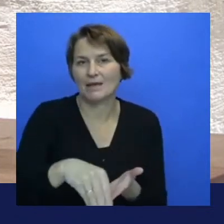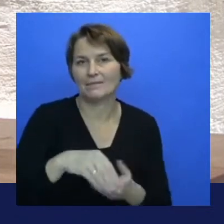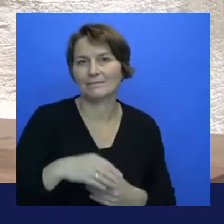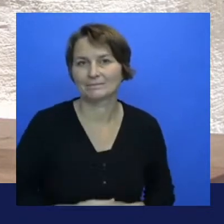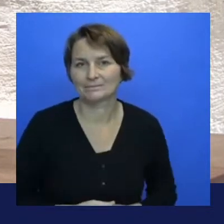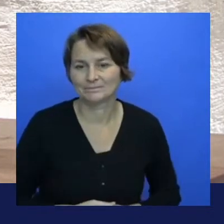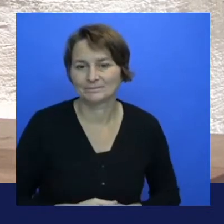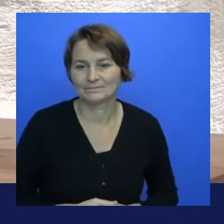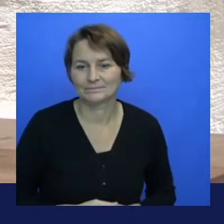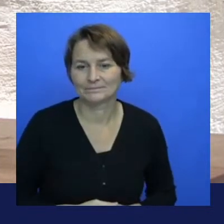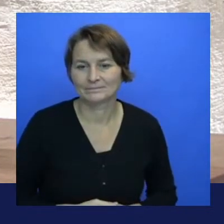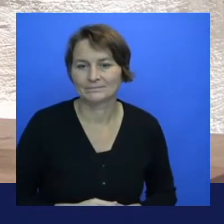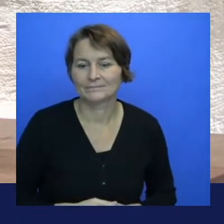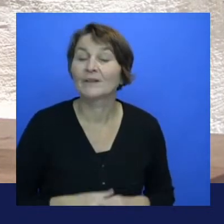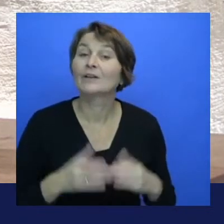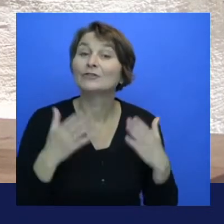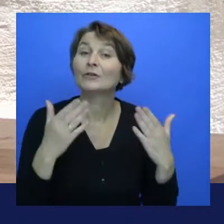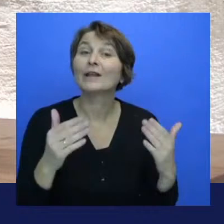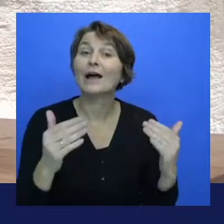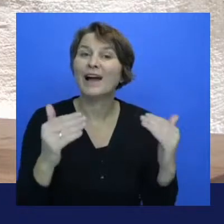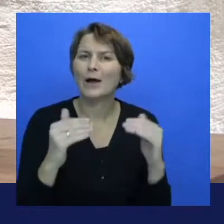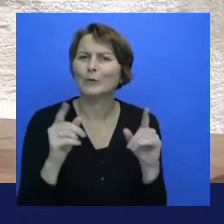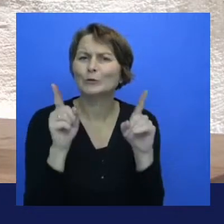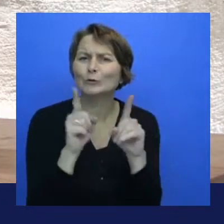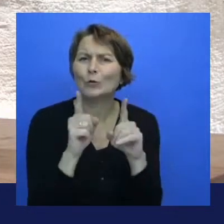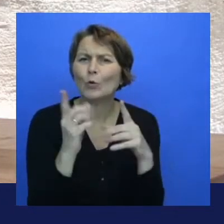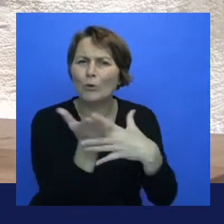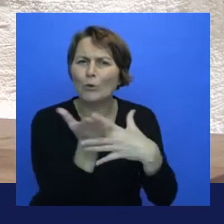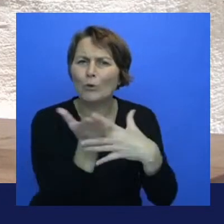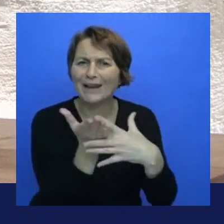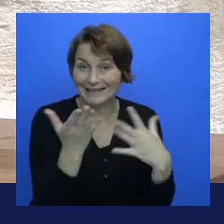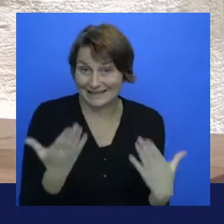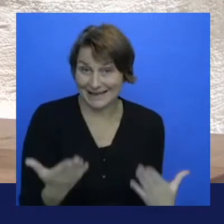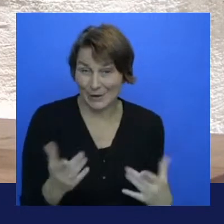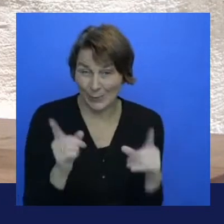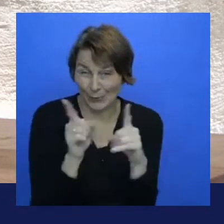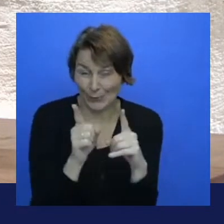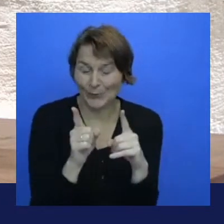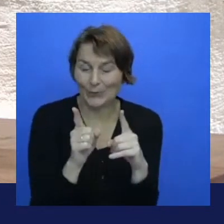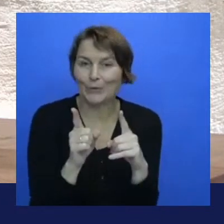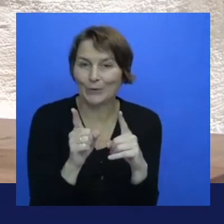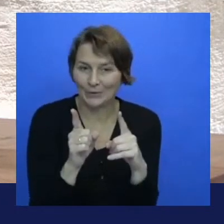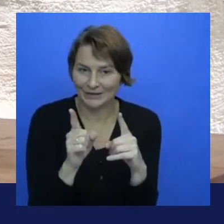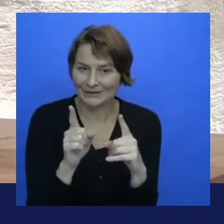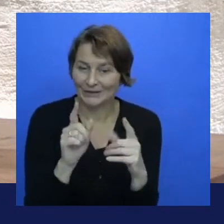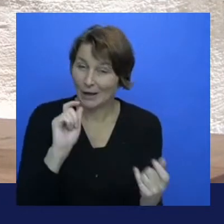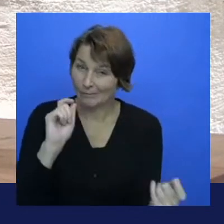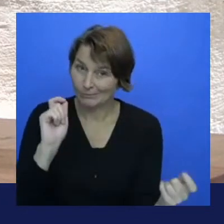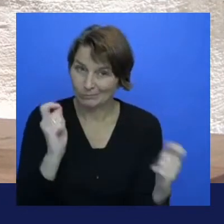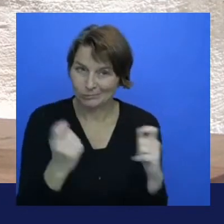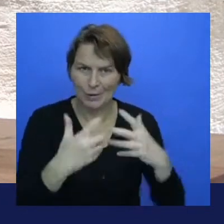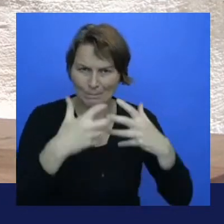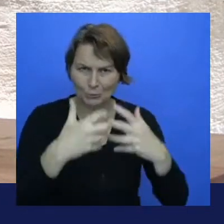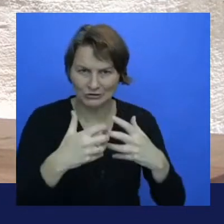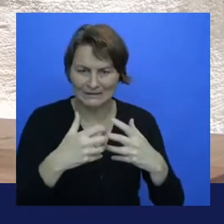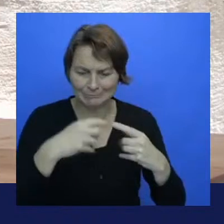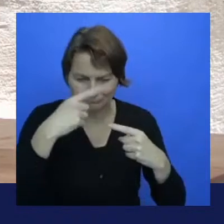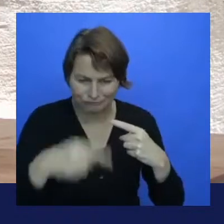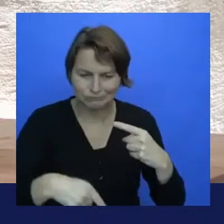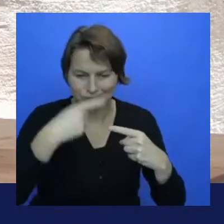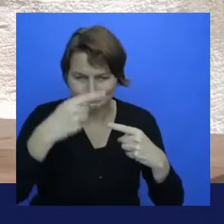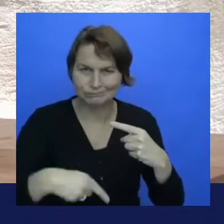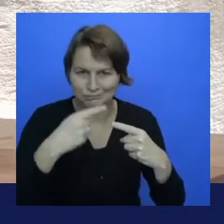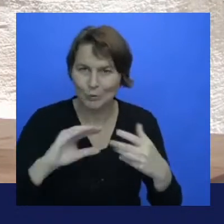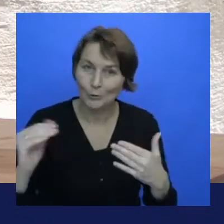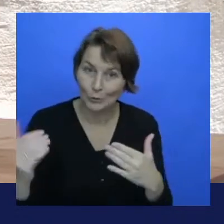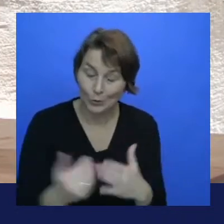We're going off for a short break, I guess, to refresh our machines here and our drinks, and we'll get back